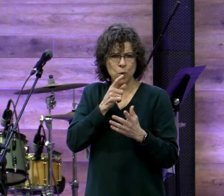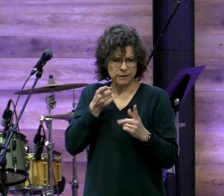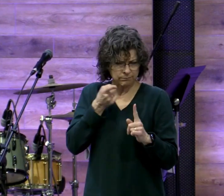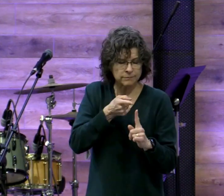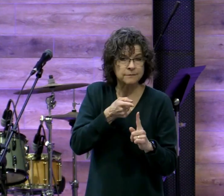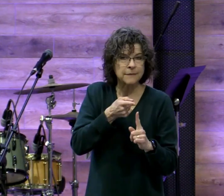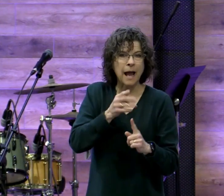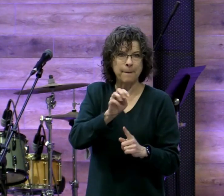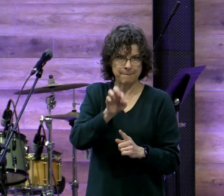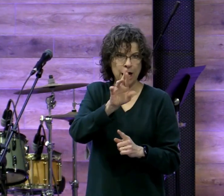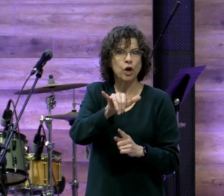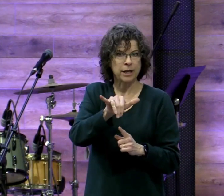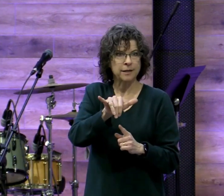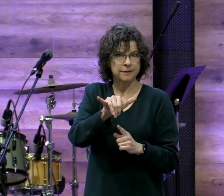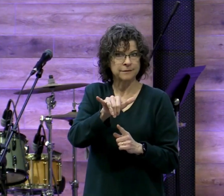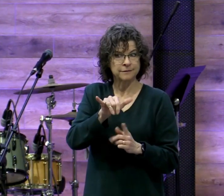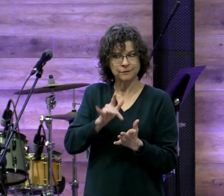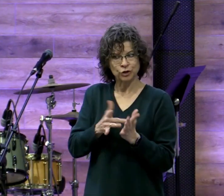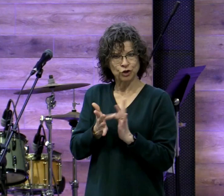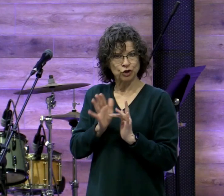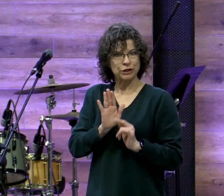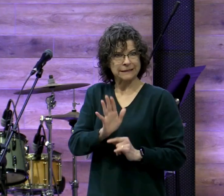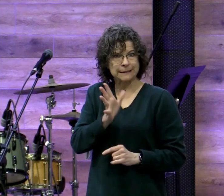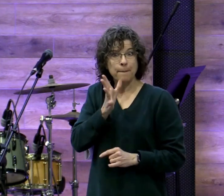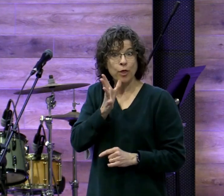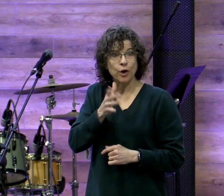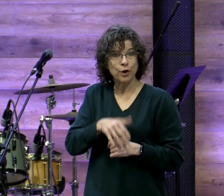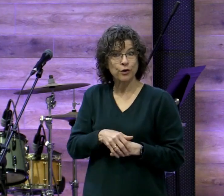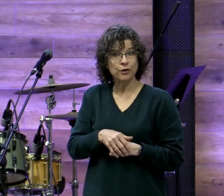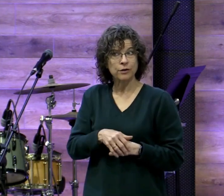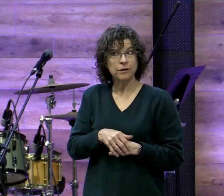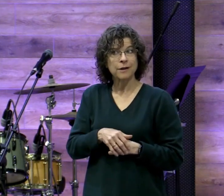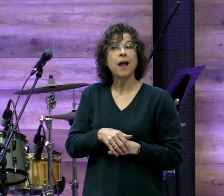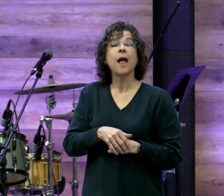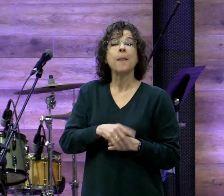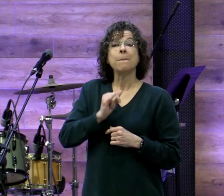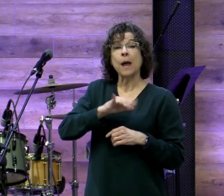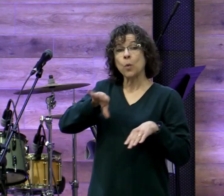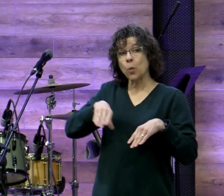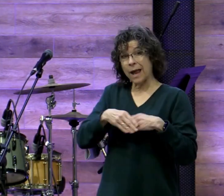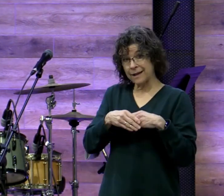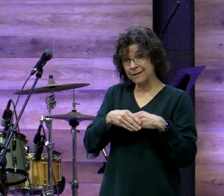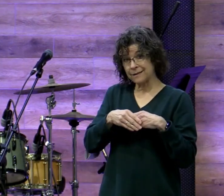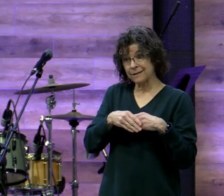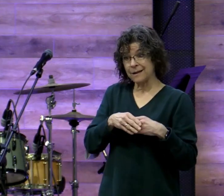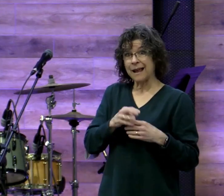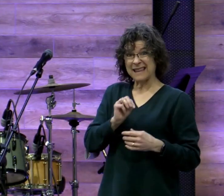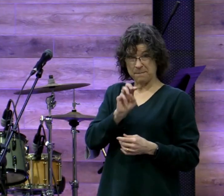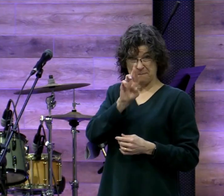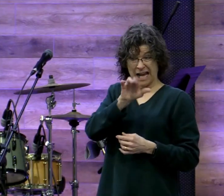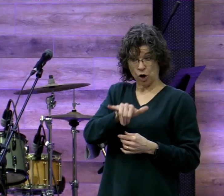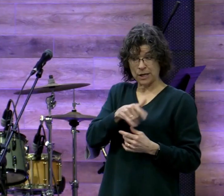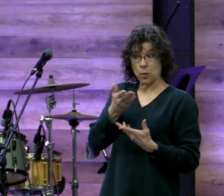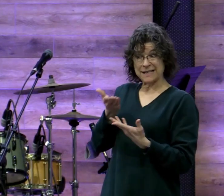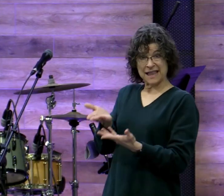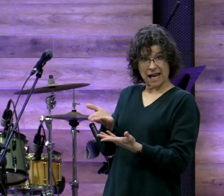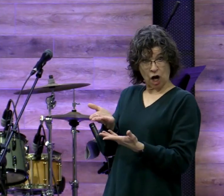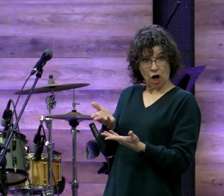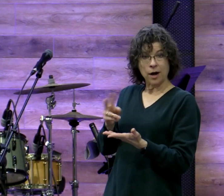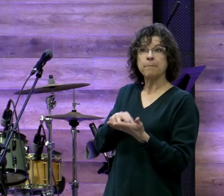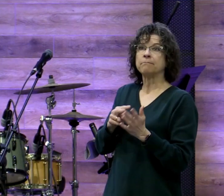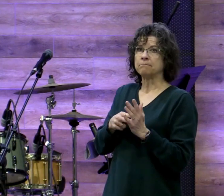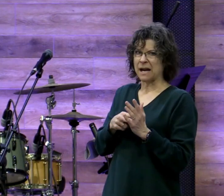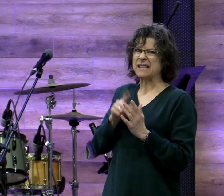of Jesus. The wedding and her involvement in it shows us that they must be either close family friends